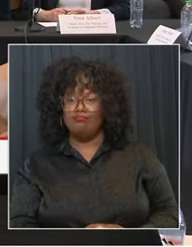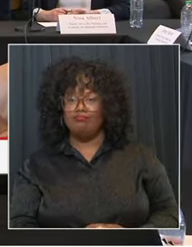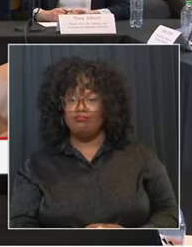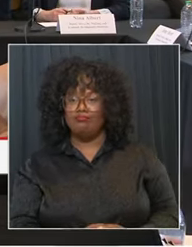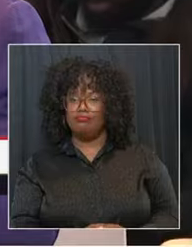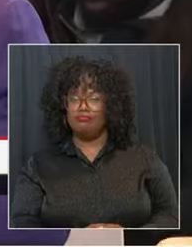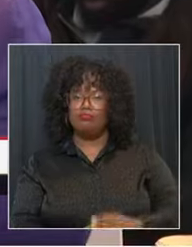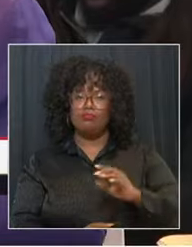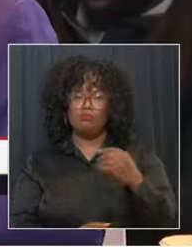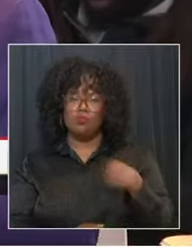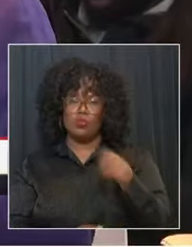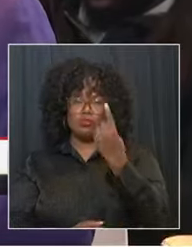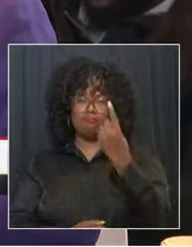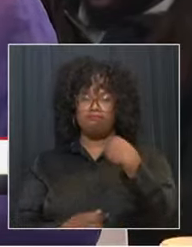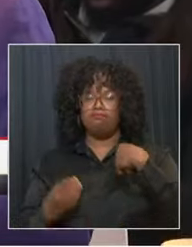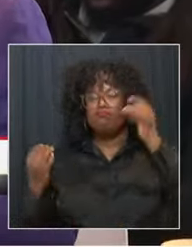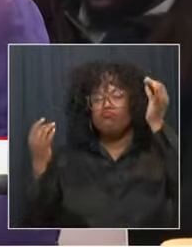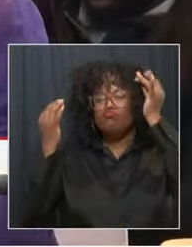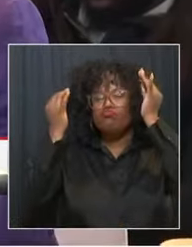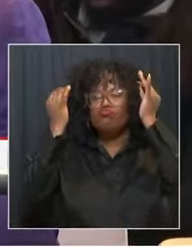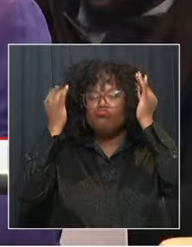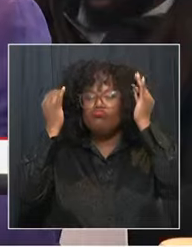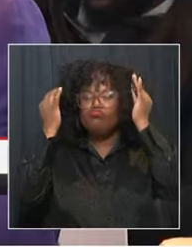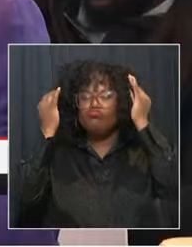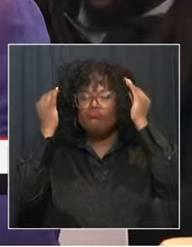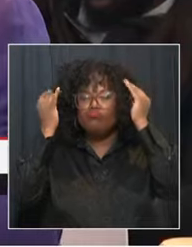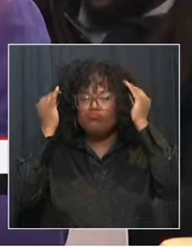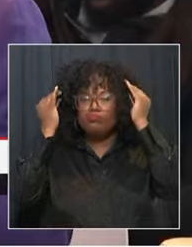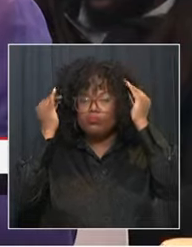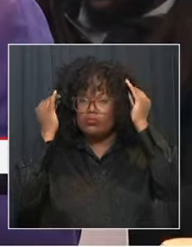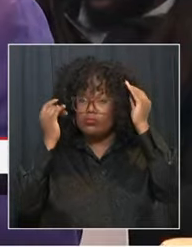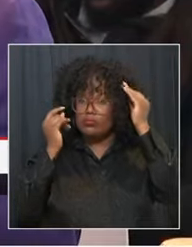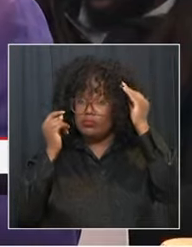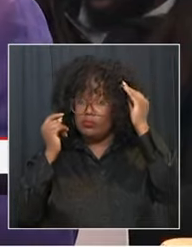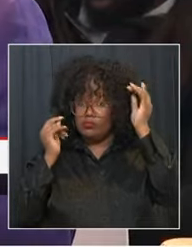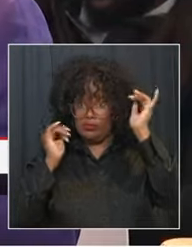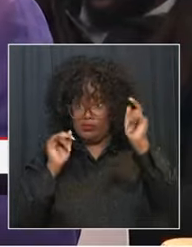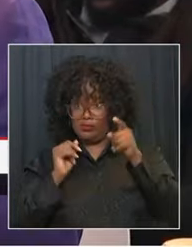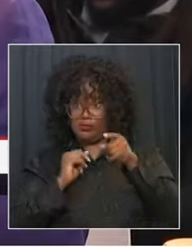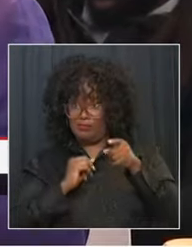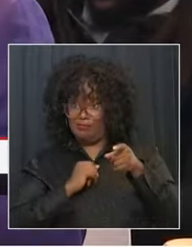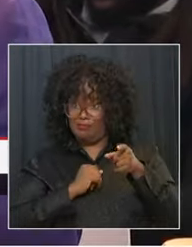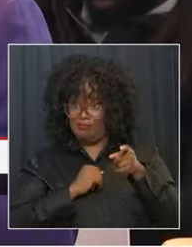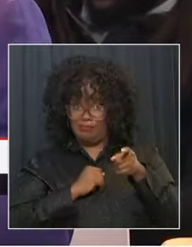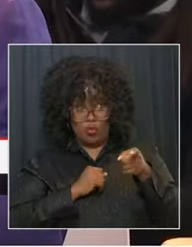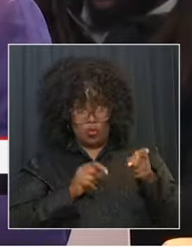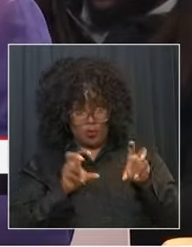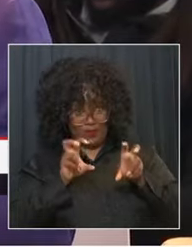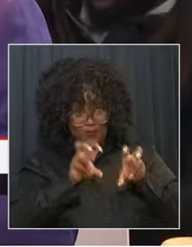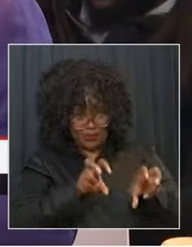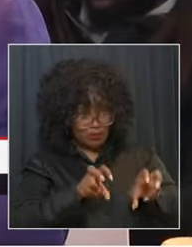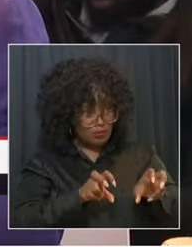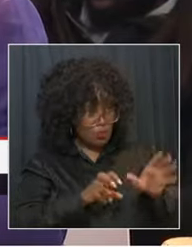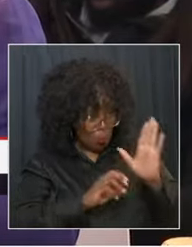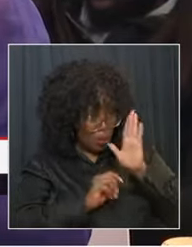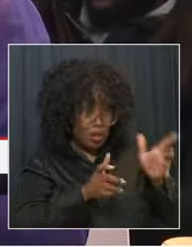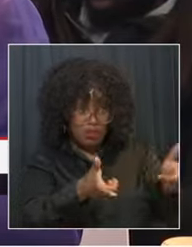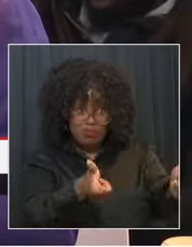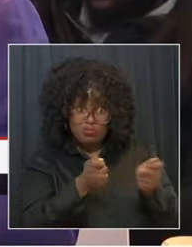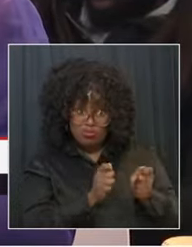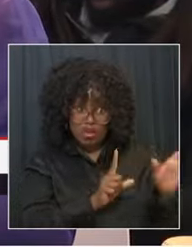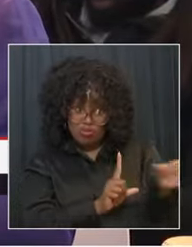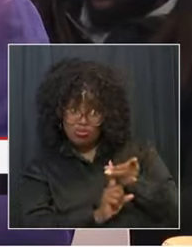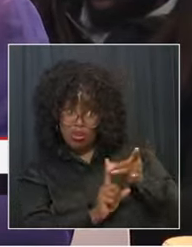residents to the district. I will say that when I saw the outdoor heated swimming pool at Carter Barron, I texted